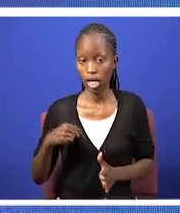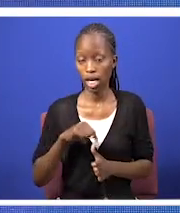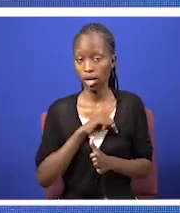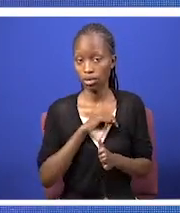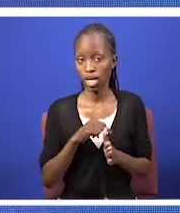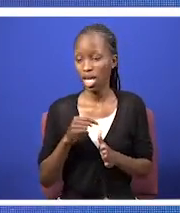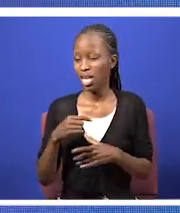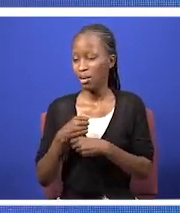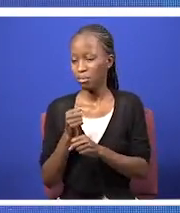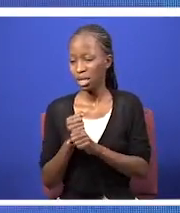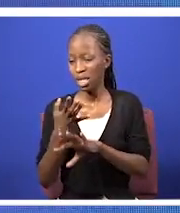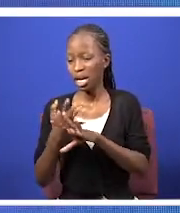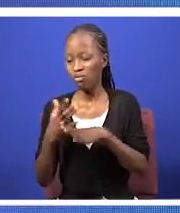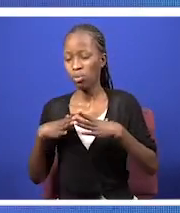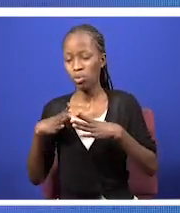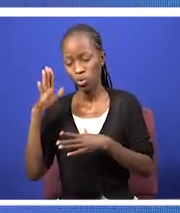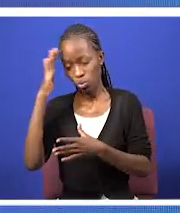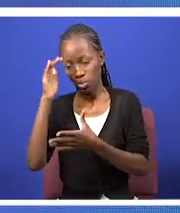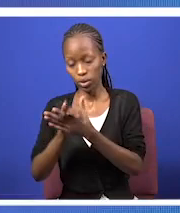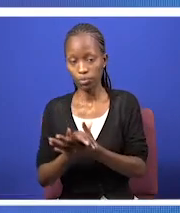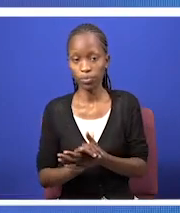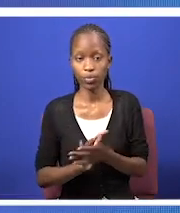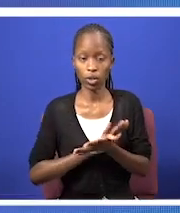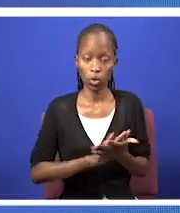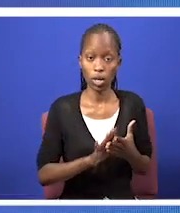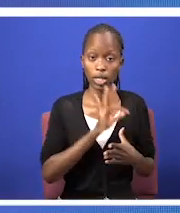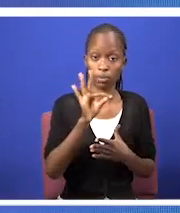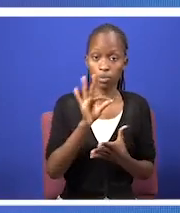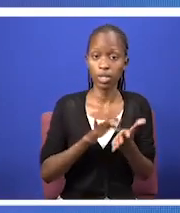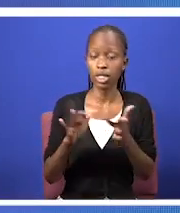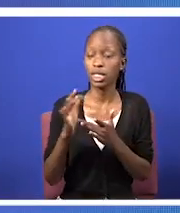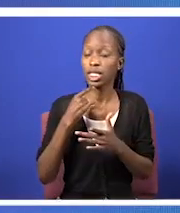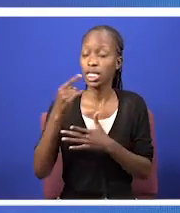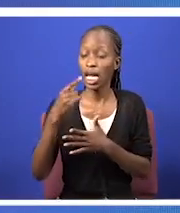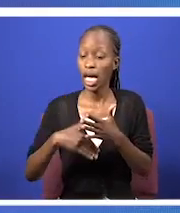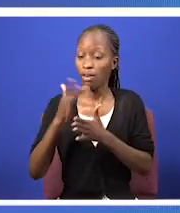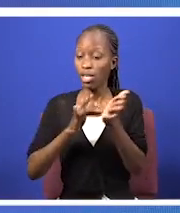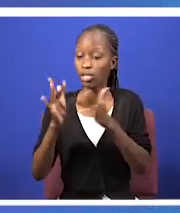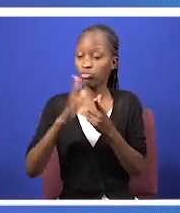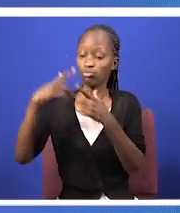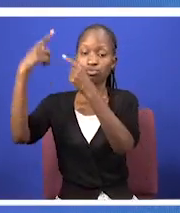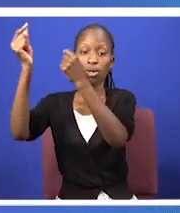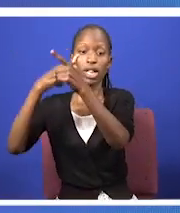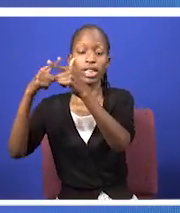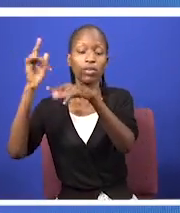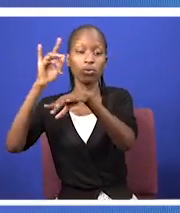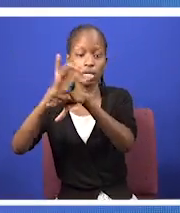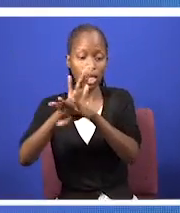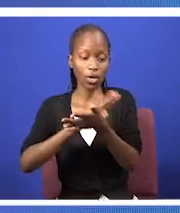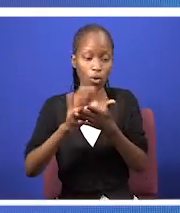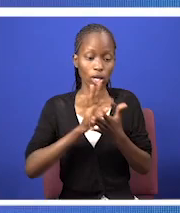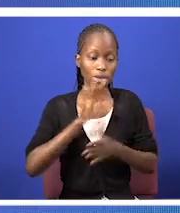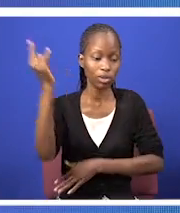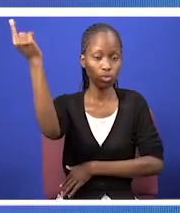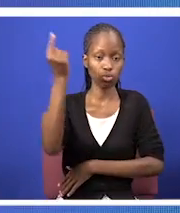passage. This is the one who Jesus said he would send to the earth after his ascension, that he would not